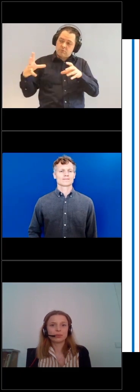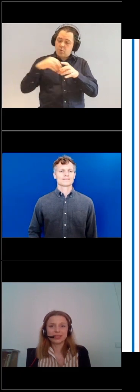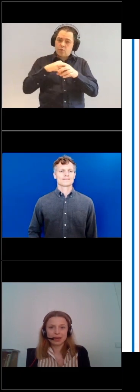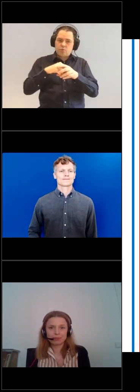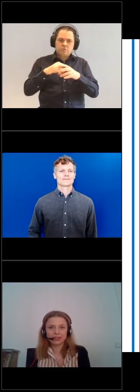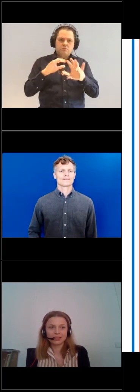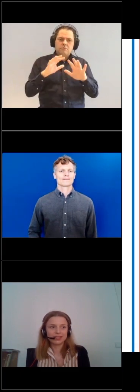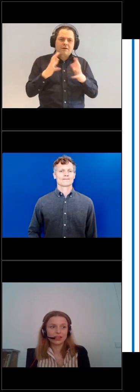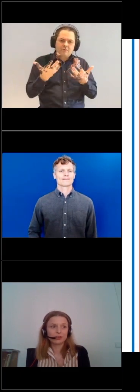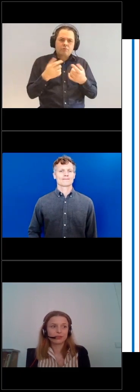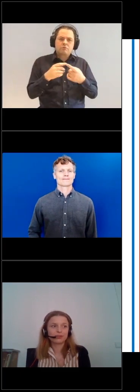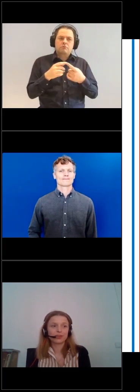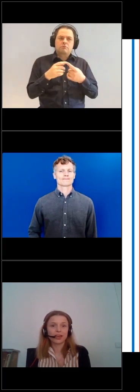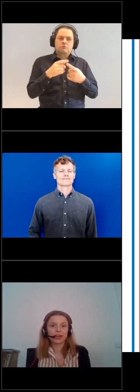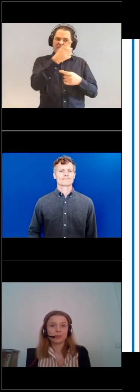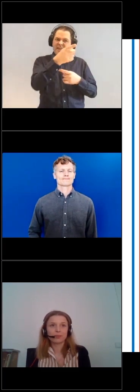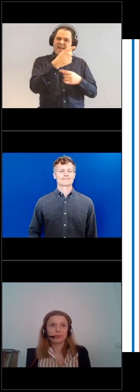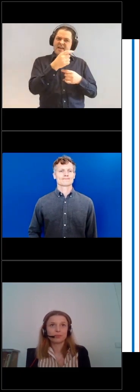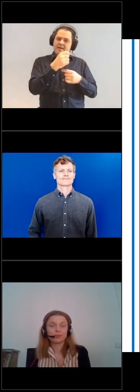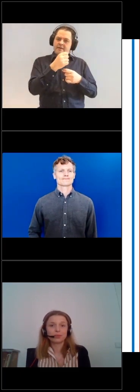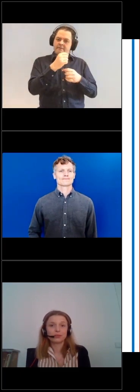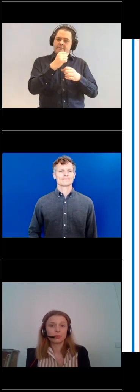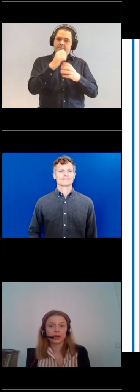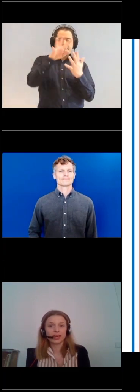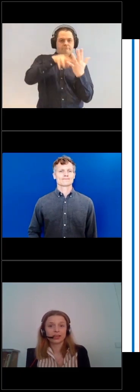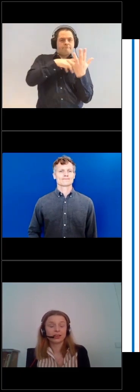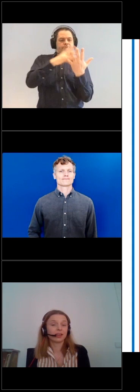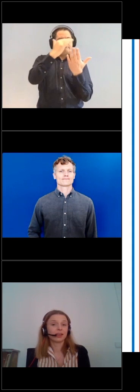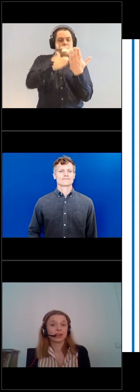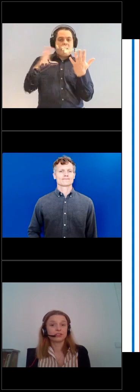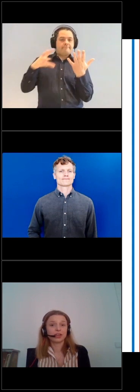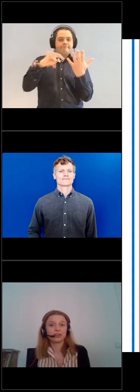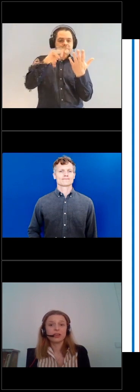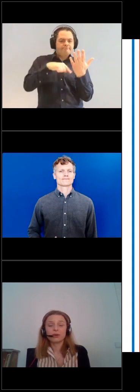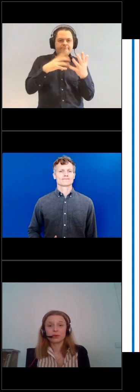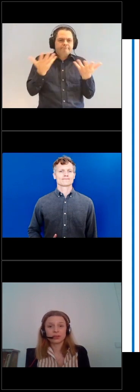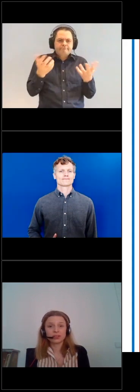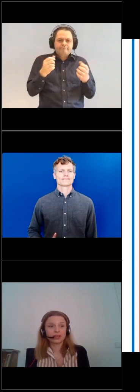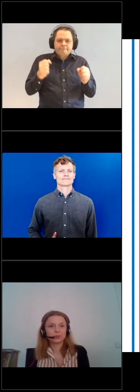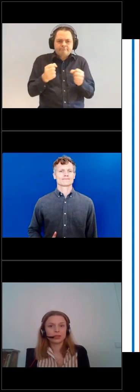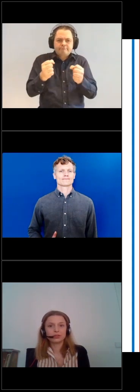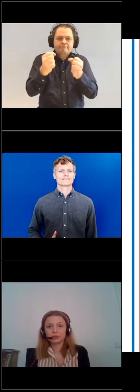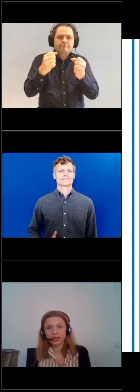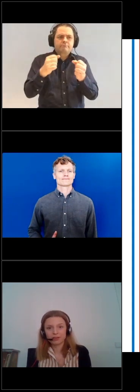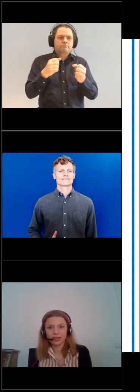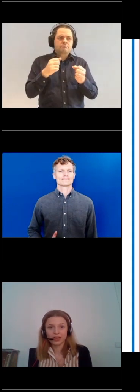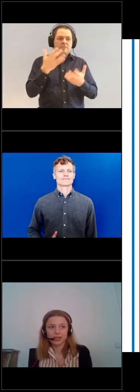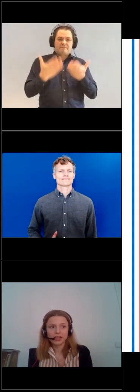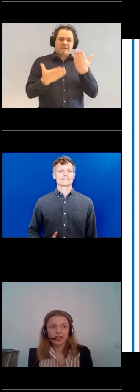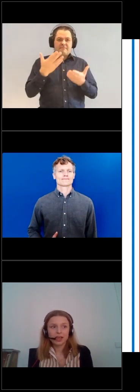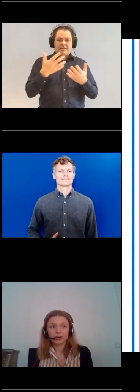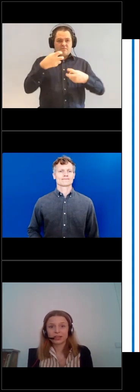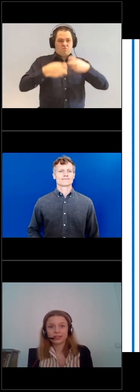and what happens if you're working in a country or context where you don't have